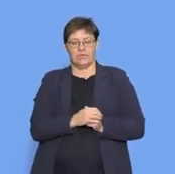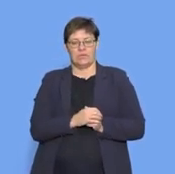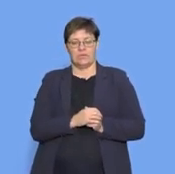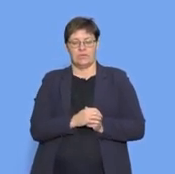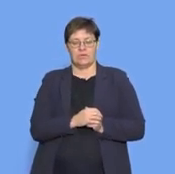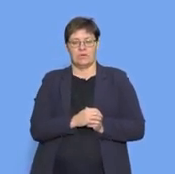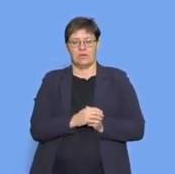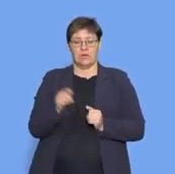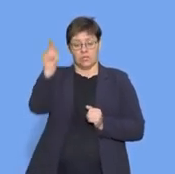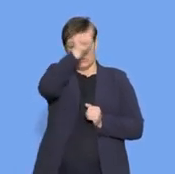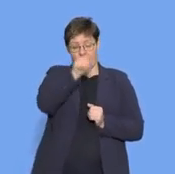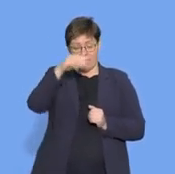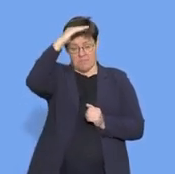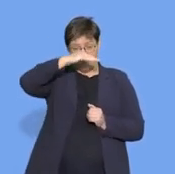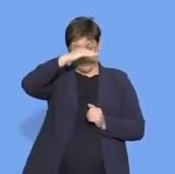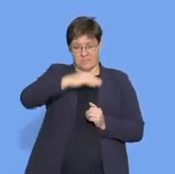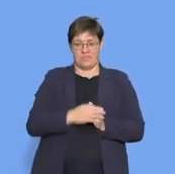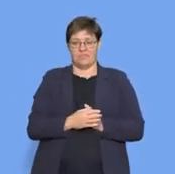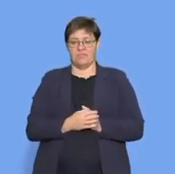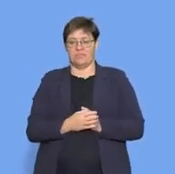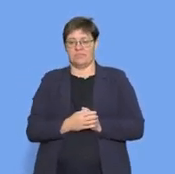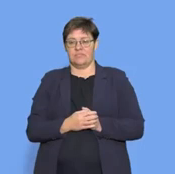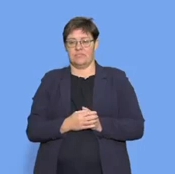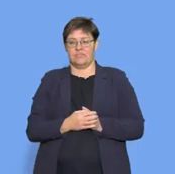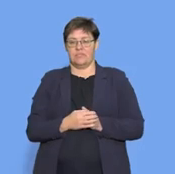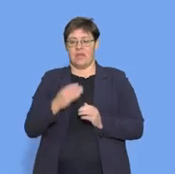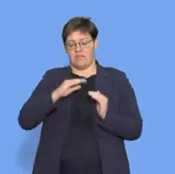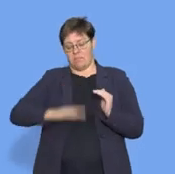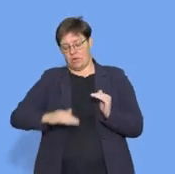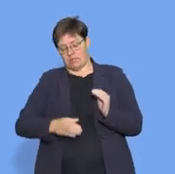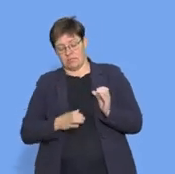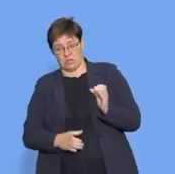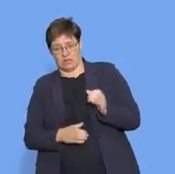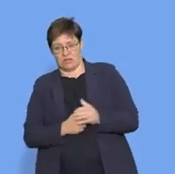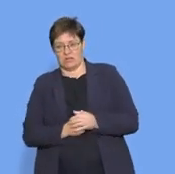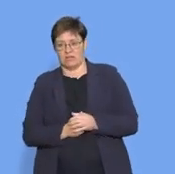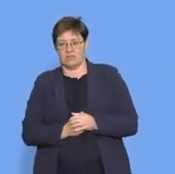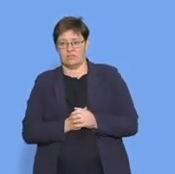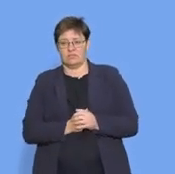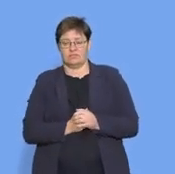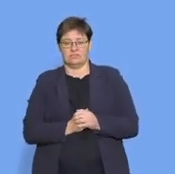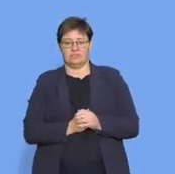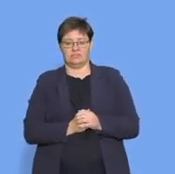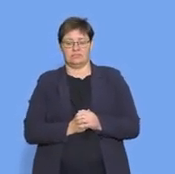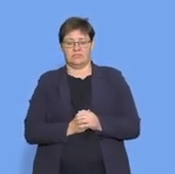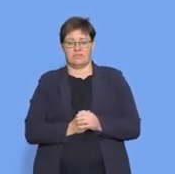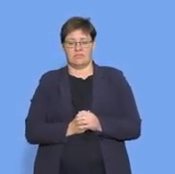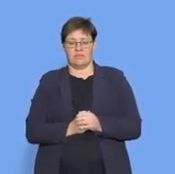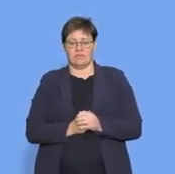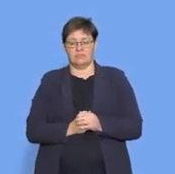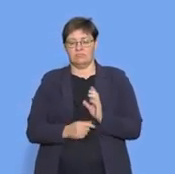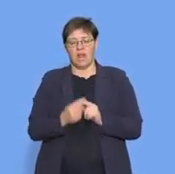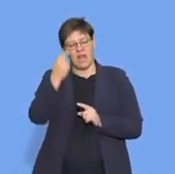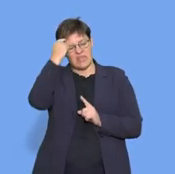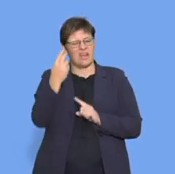have my top circle and I have my bottom circle. If